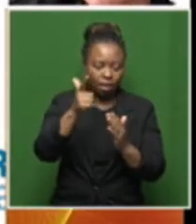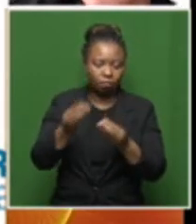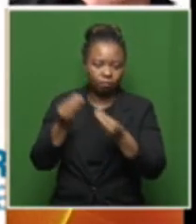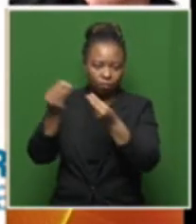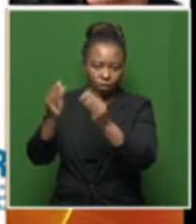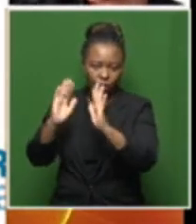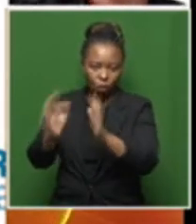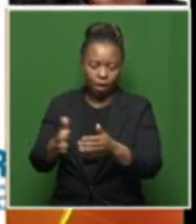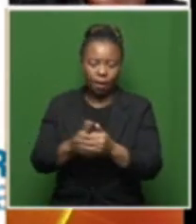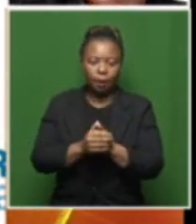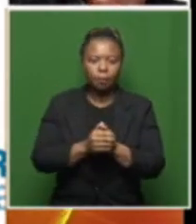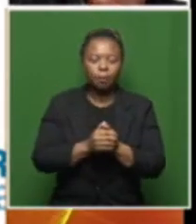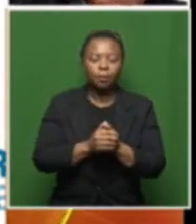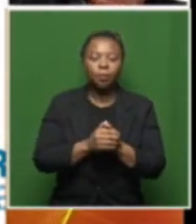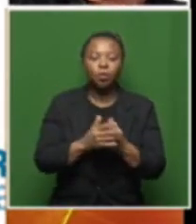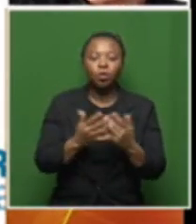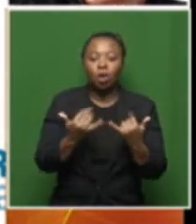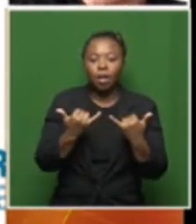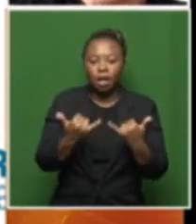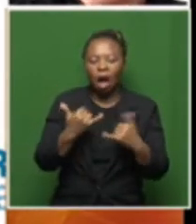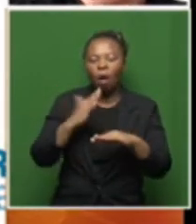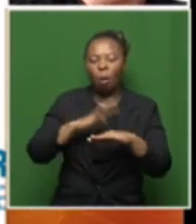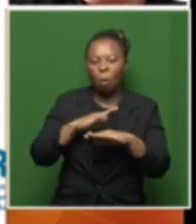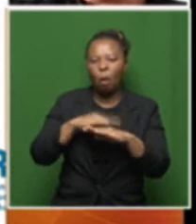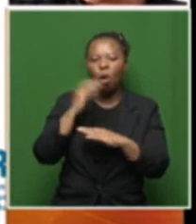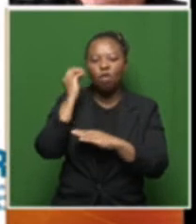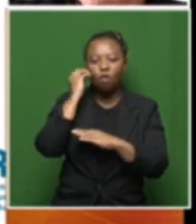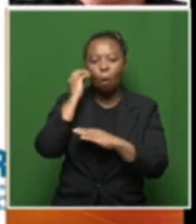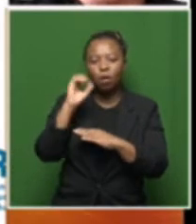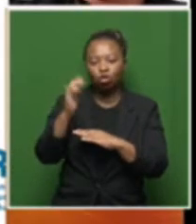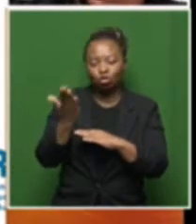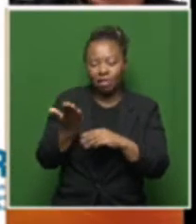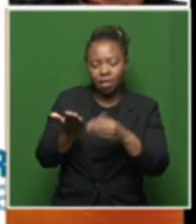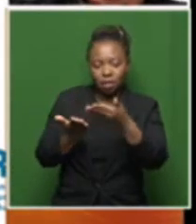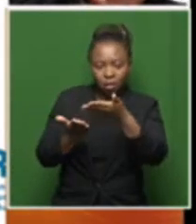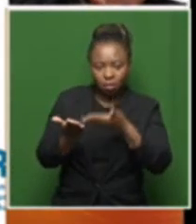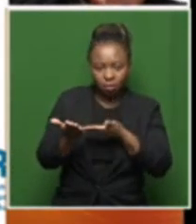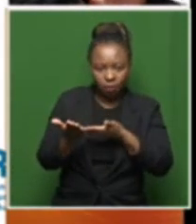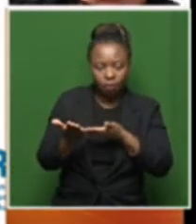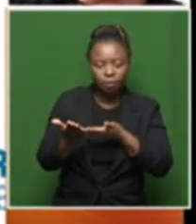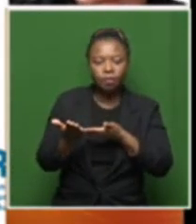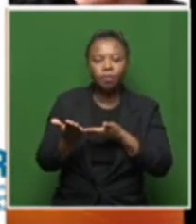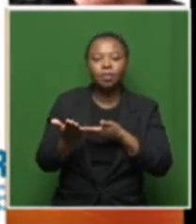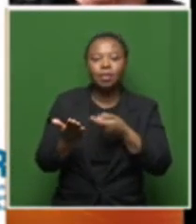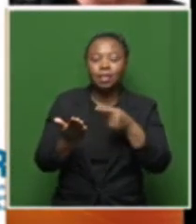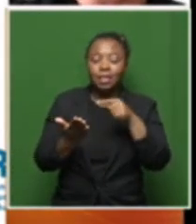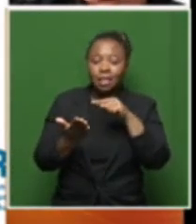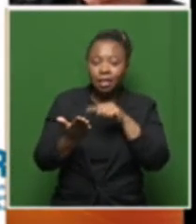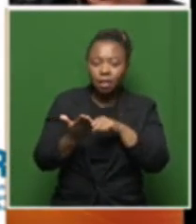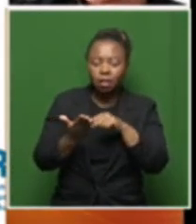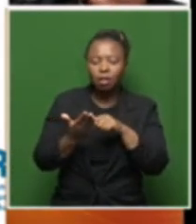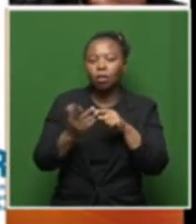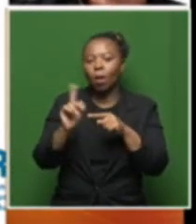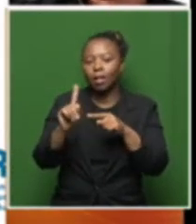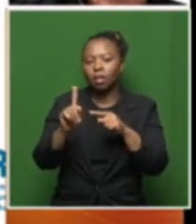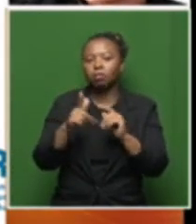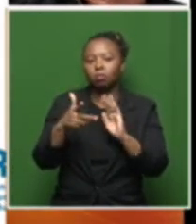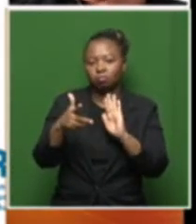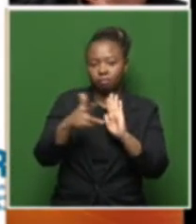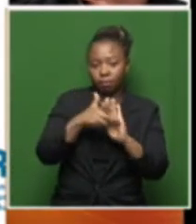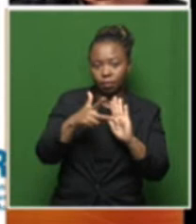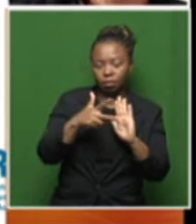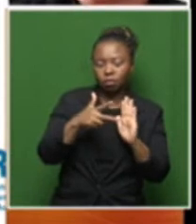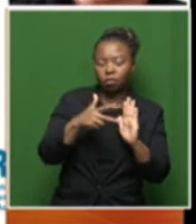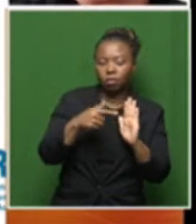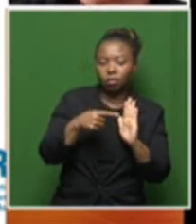market authorization is where we've got a lot more data having been made available. And typically with a conditional market authorization, it's under